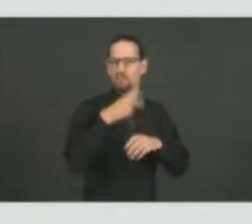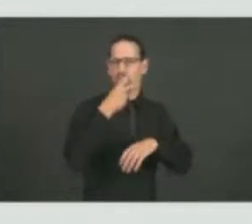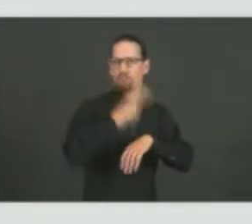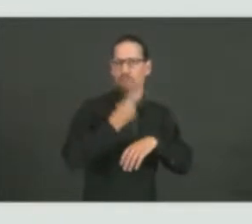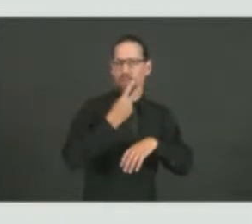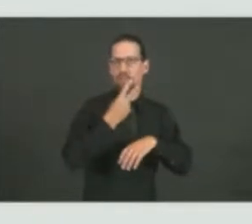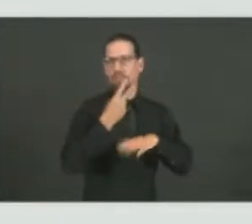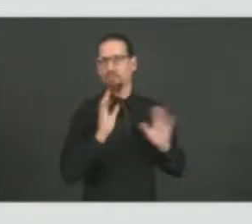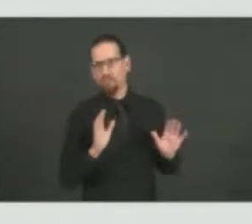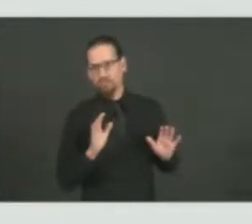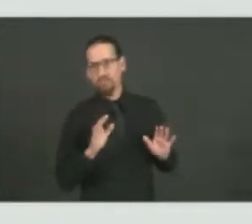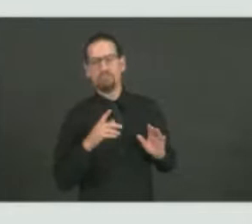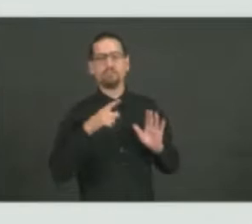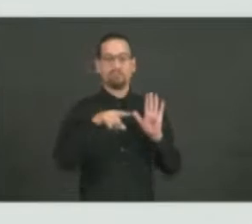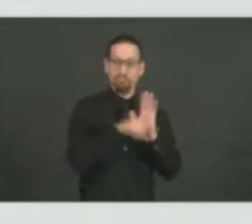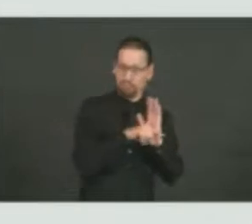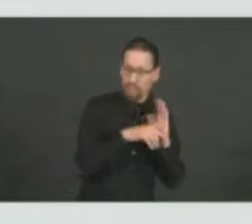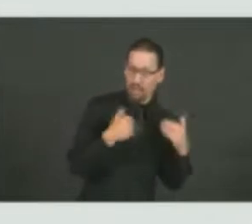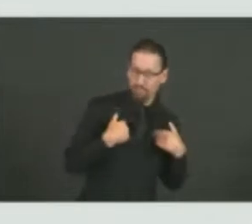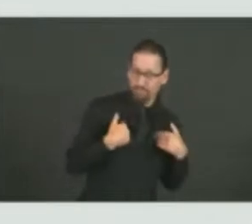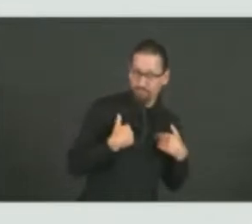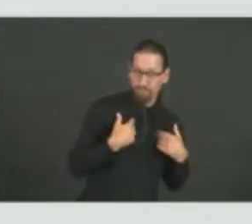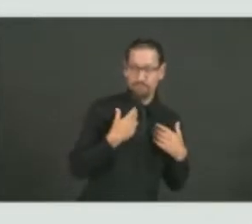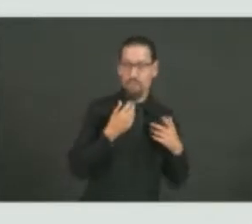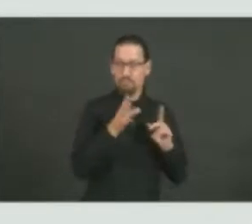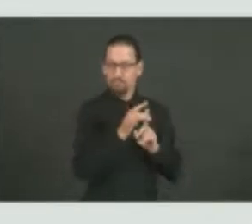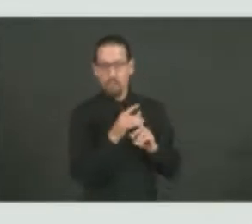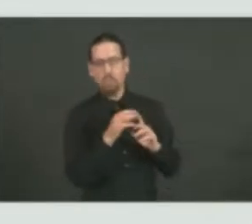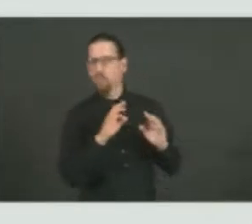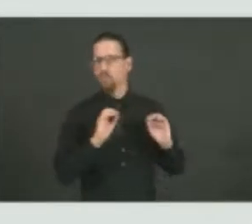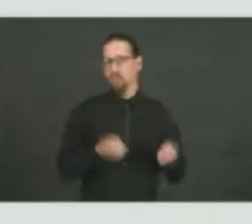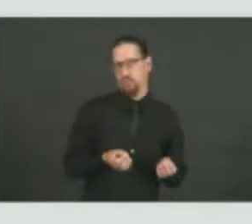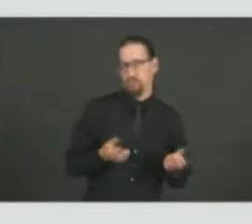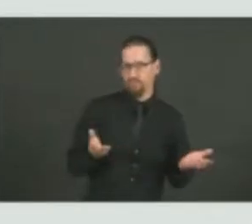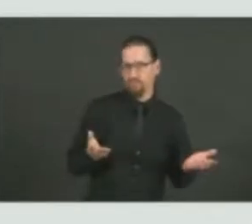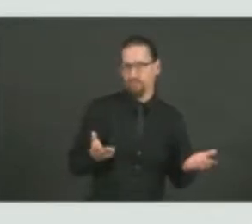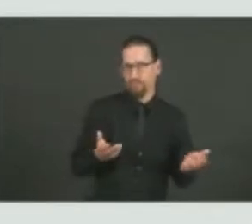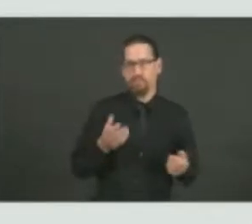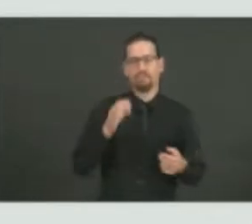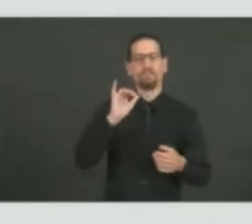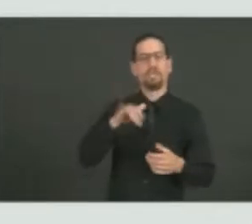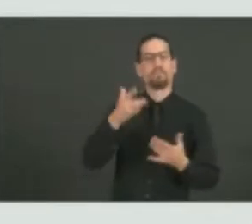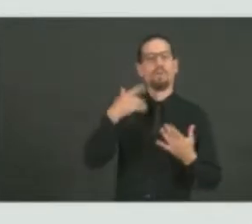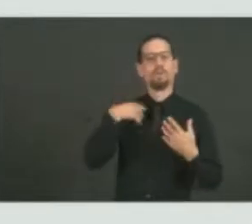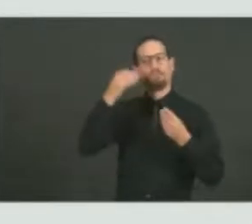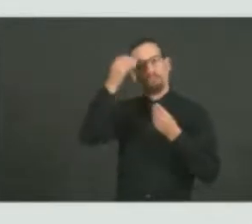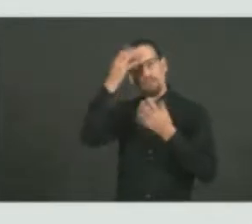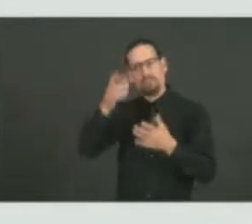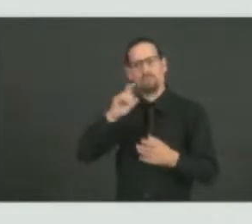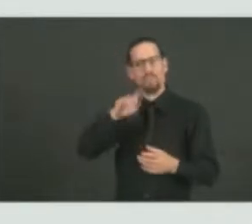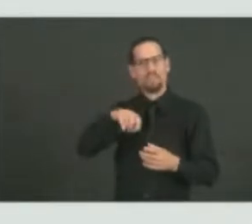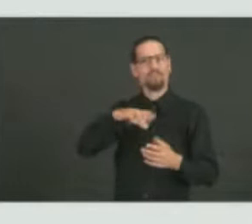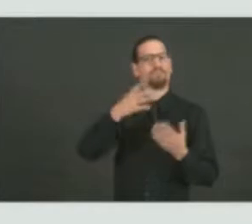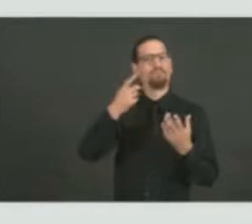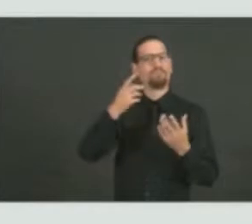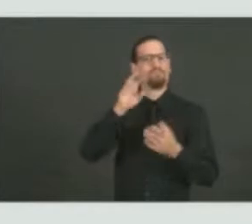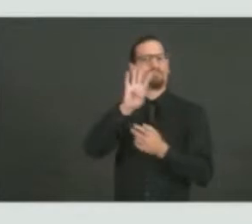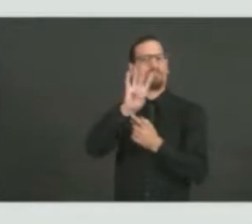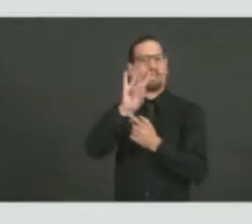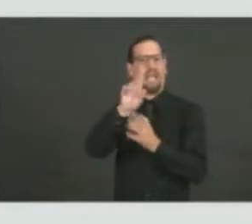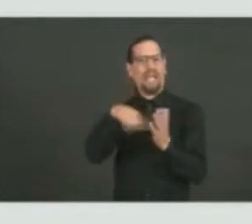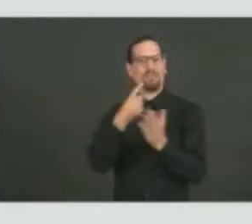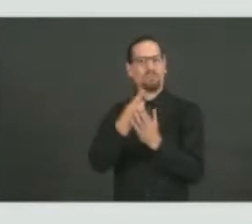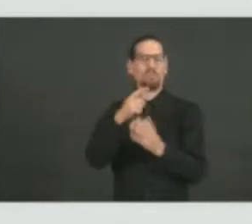learning. We need an average turnaround of at least 48 to 72 hours.